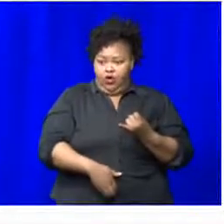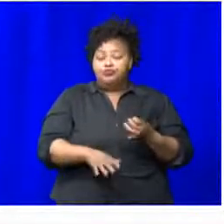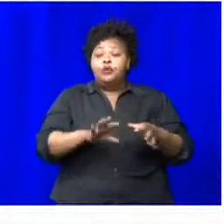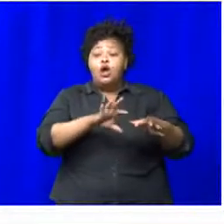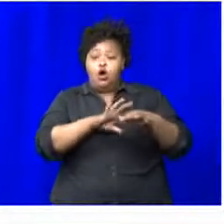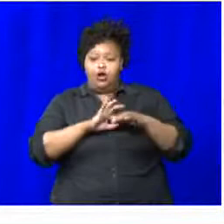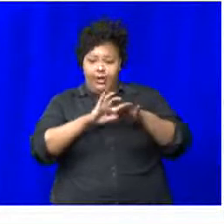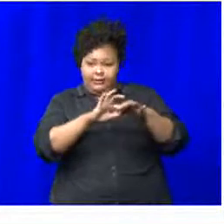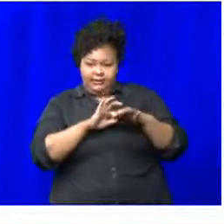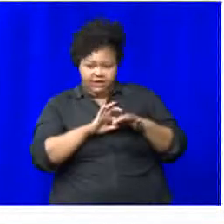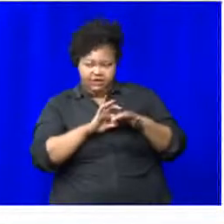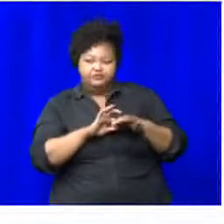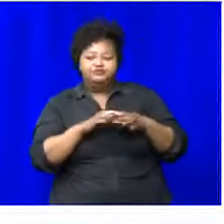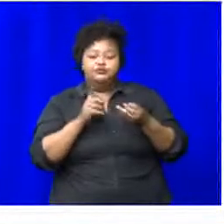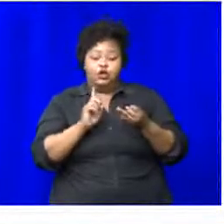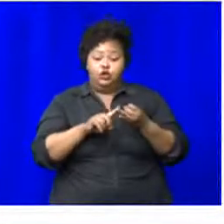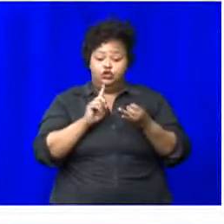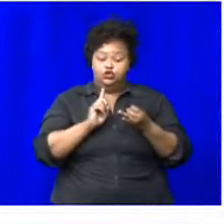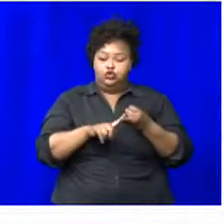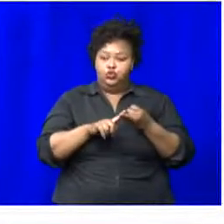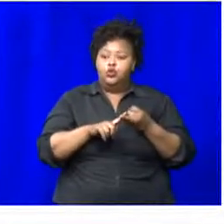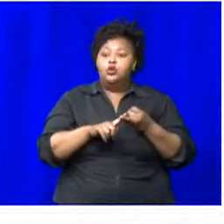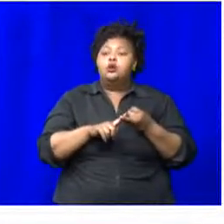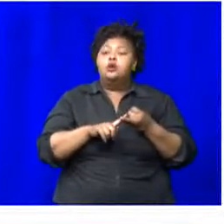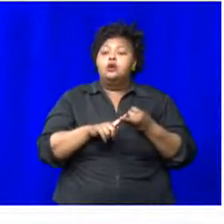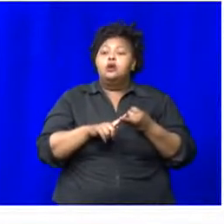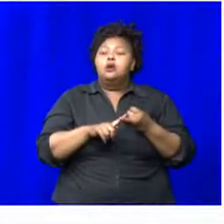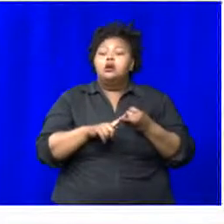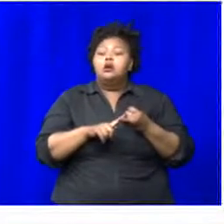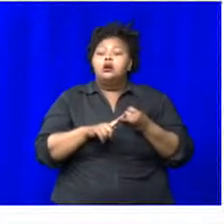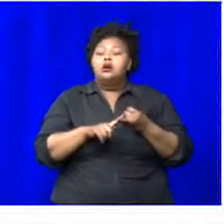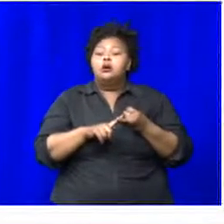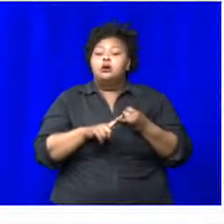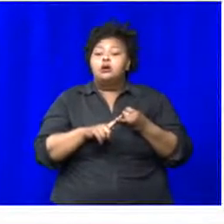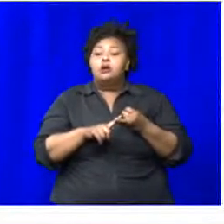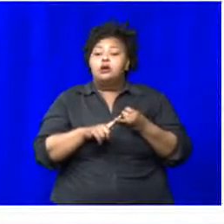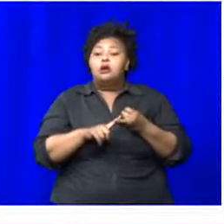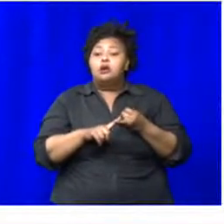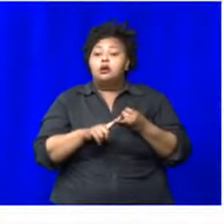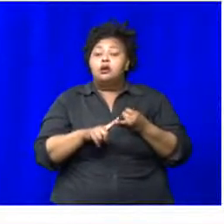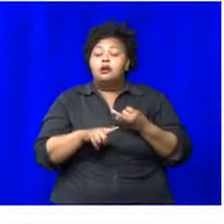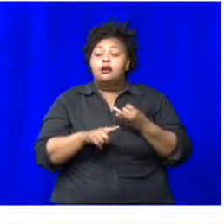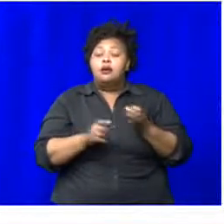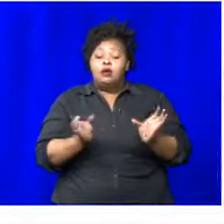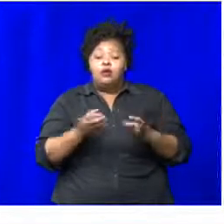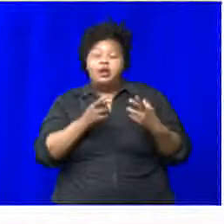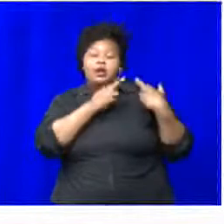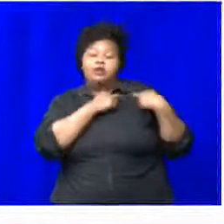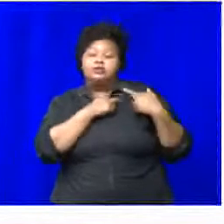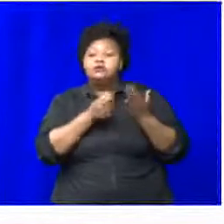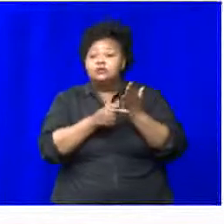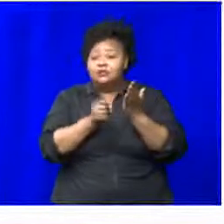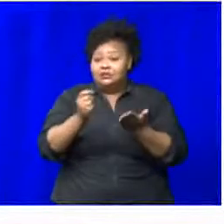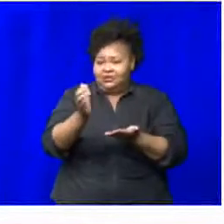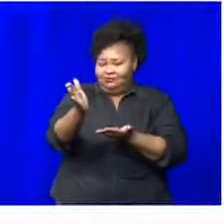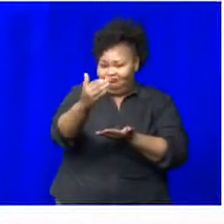emabhizinisi kaSetco, luhlangothi lokubutha umthelo kanye ke neluhlangothi